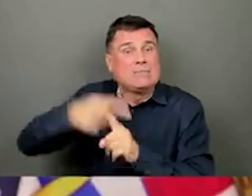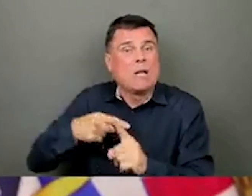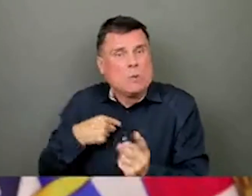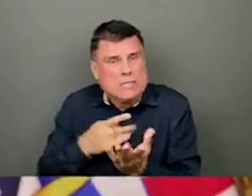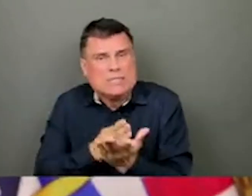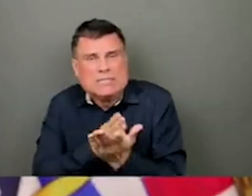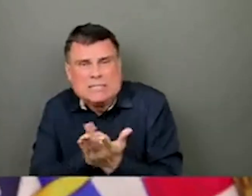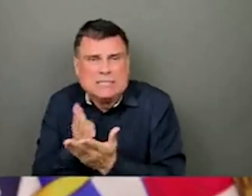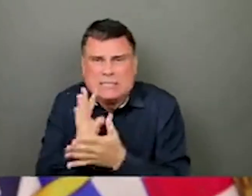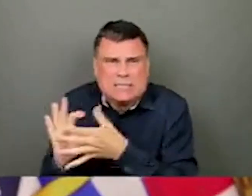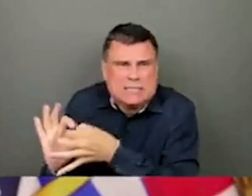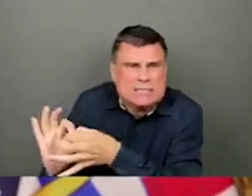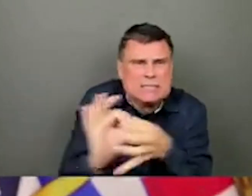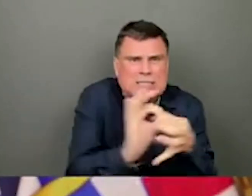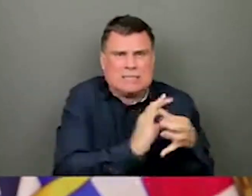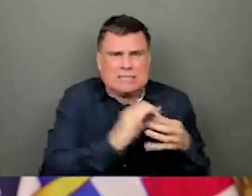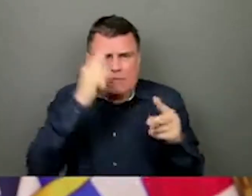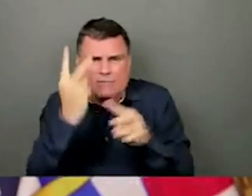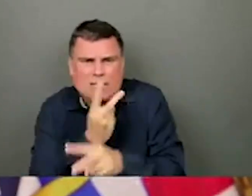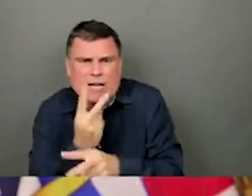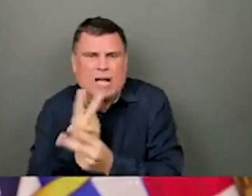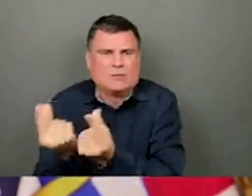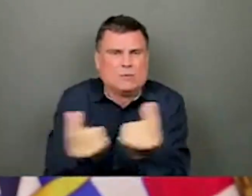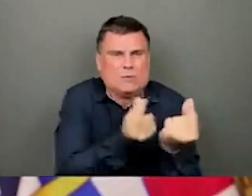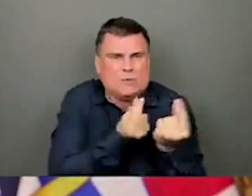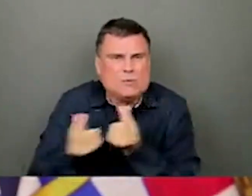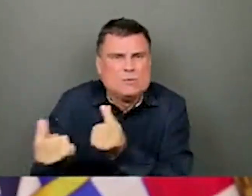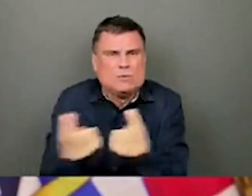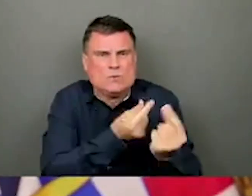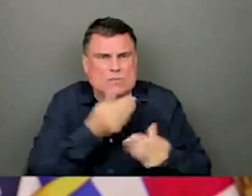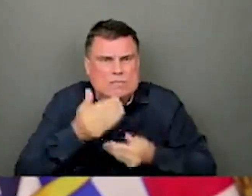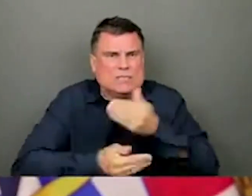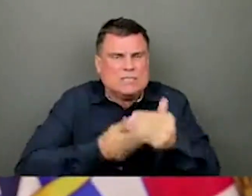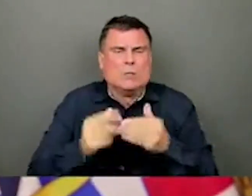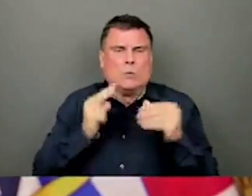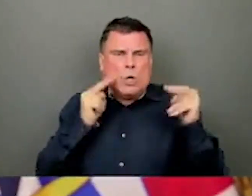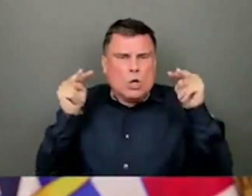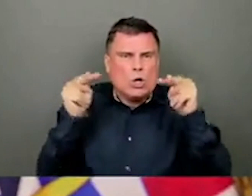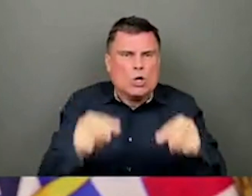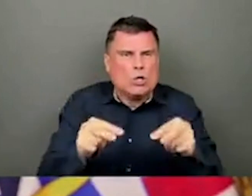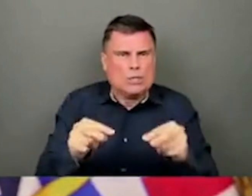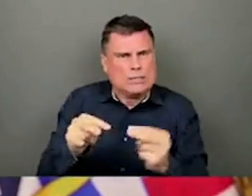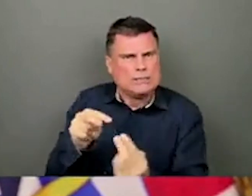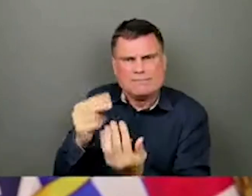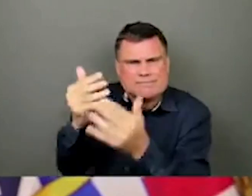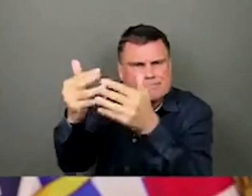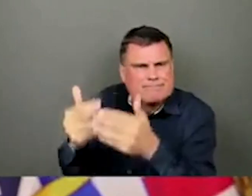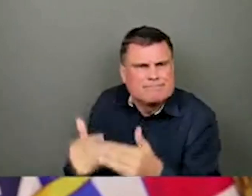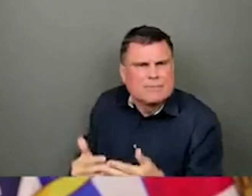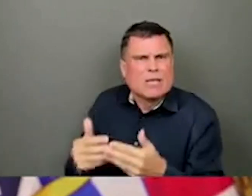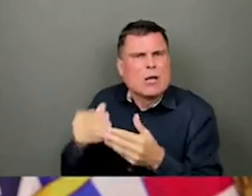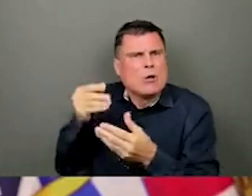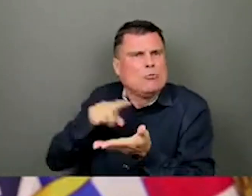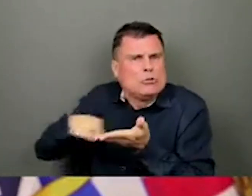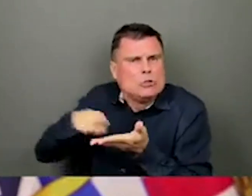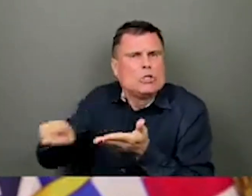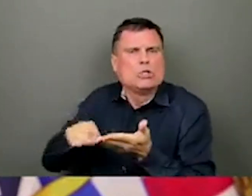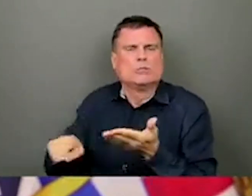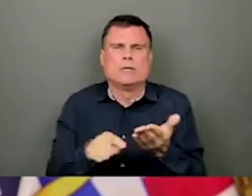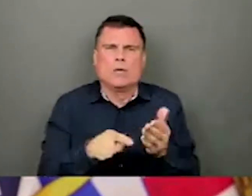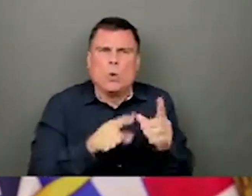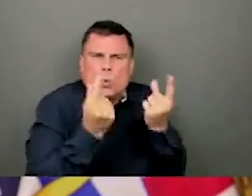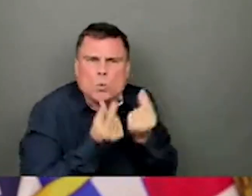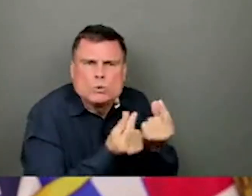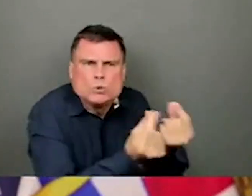need to continue to recalibrate, to look at what's going on around us, and to take the necessary actions to get us